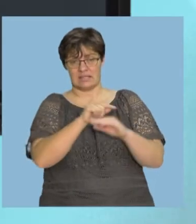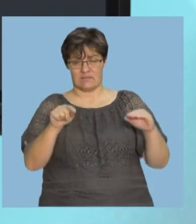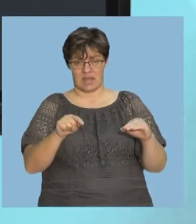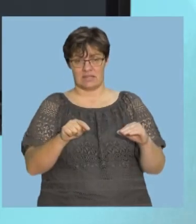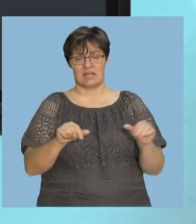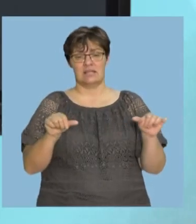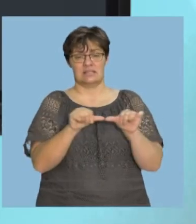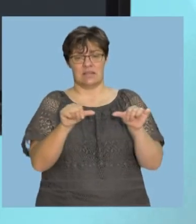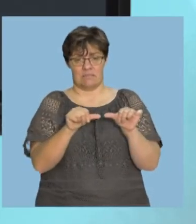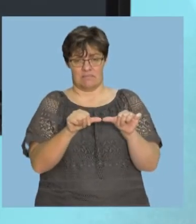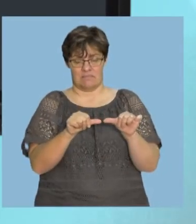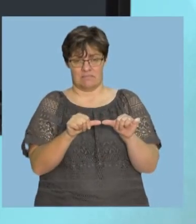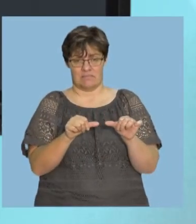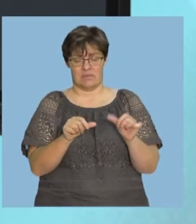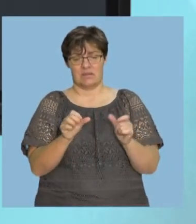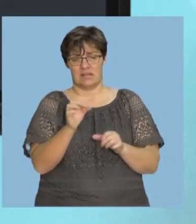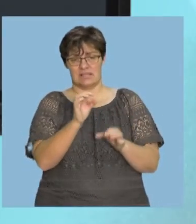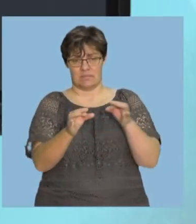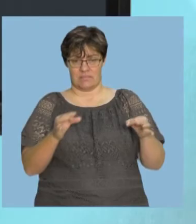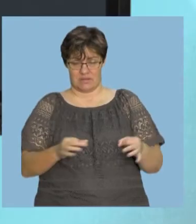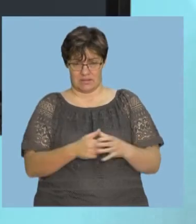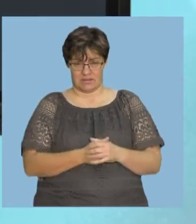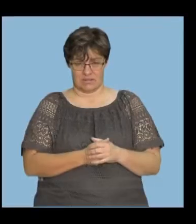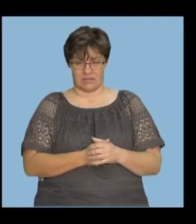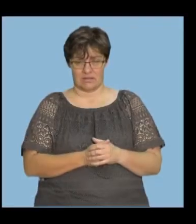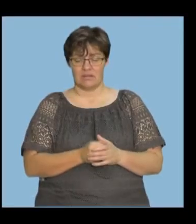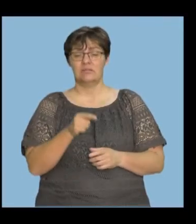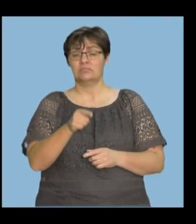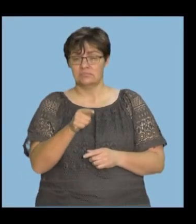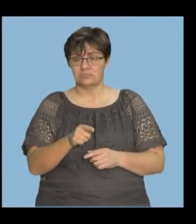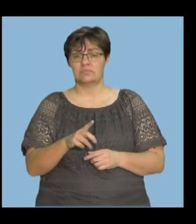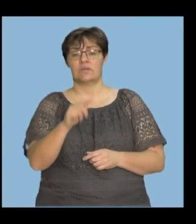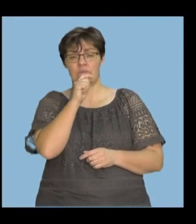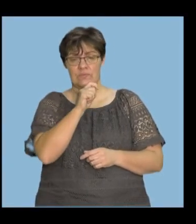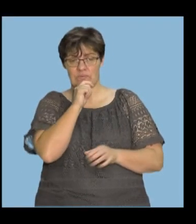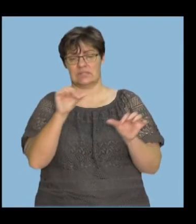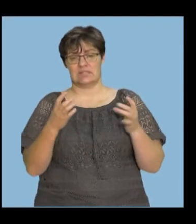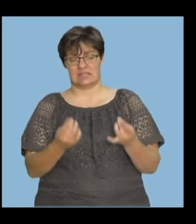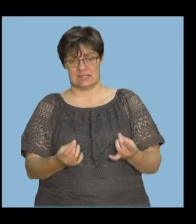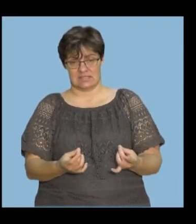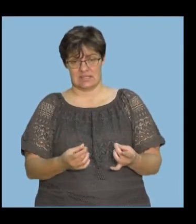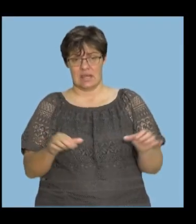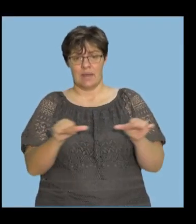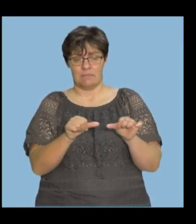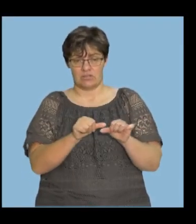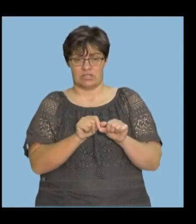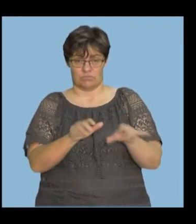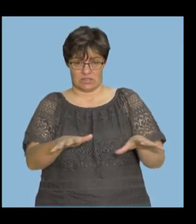sample size. Okay. Okay, so the standard deviation is widely used in statistics and measures the